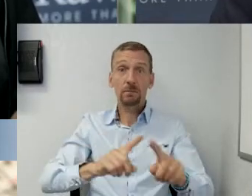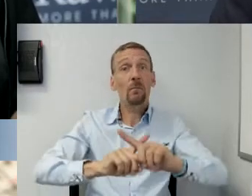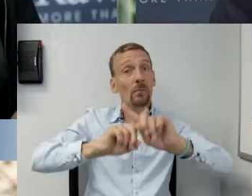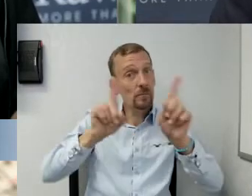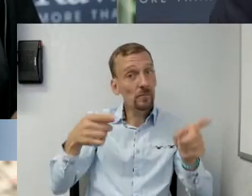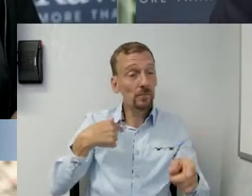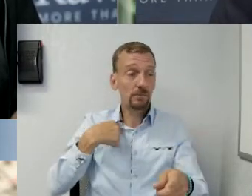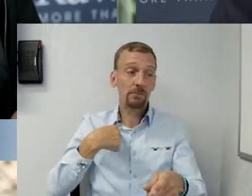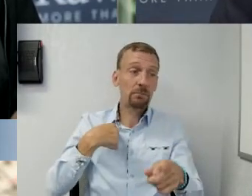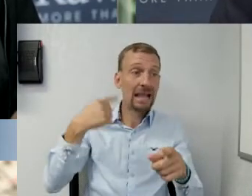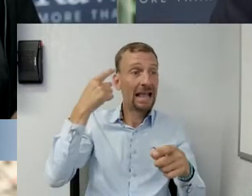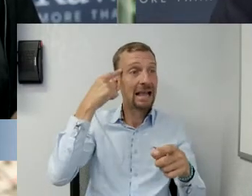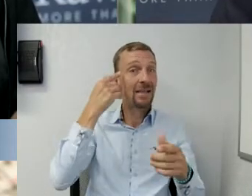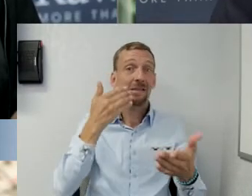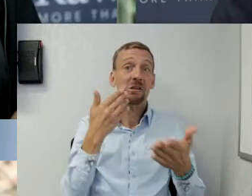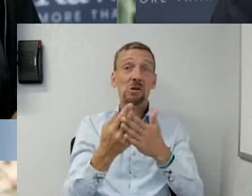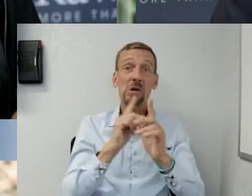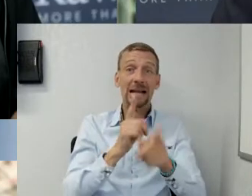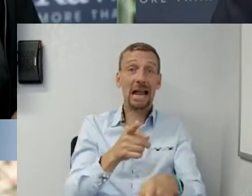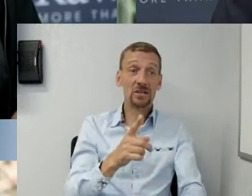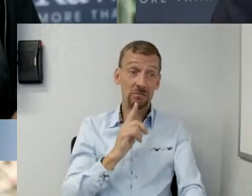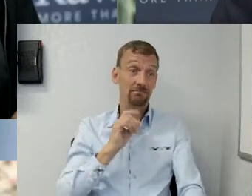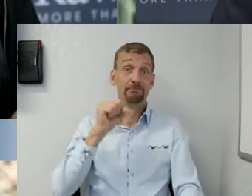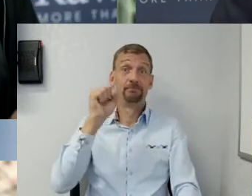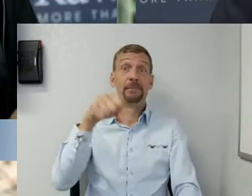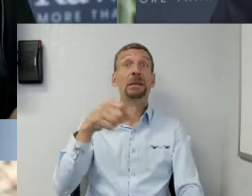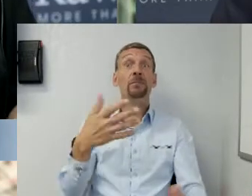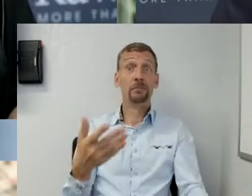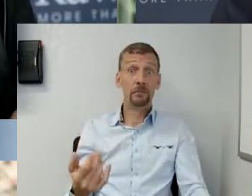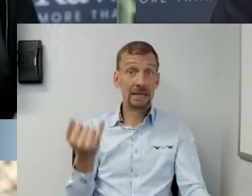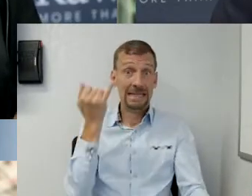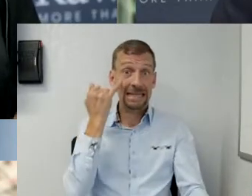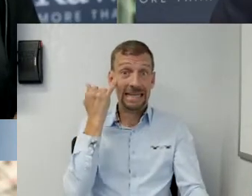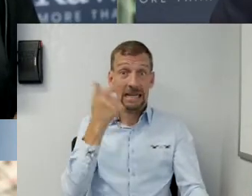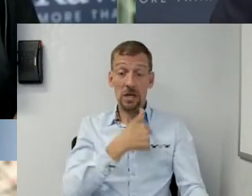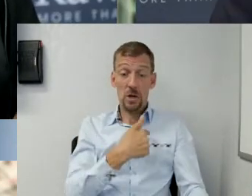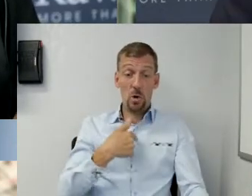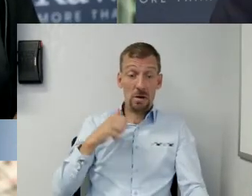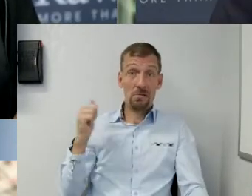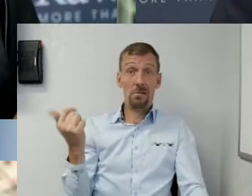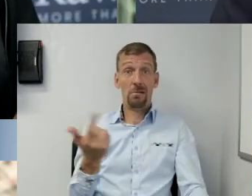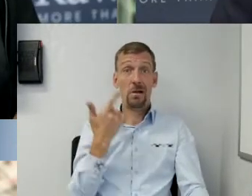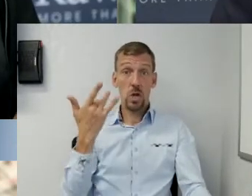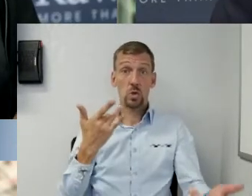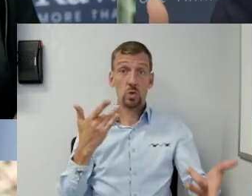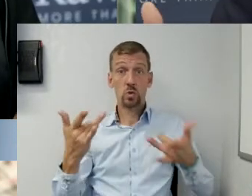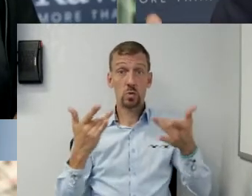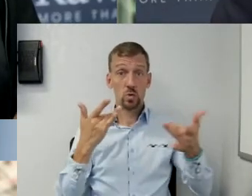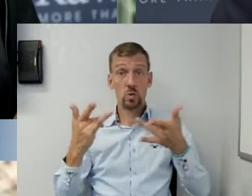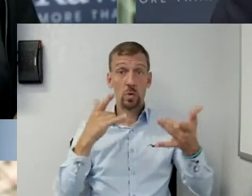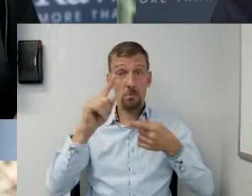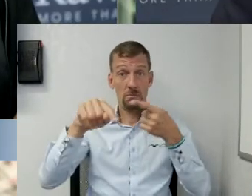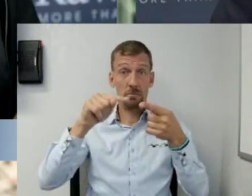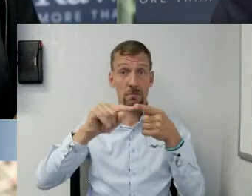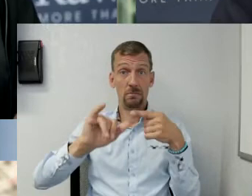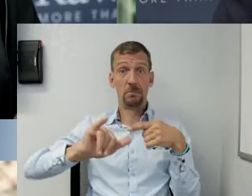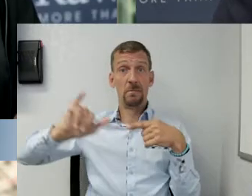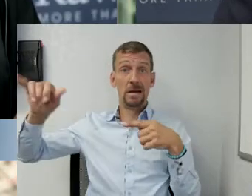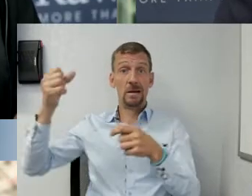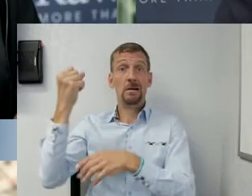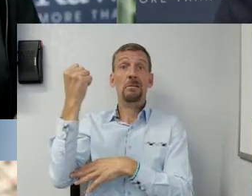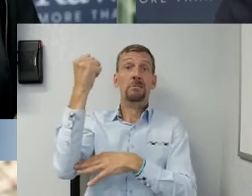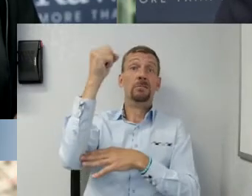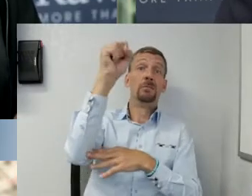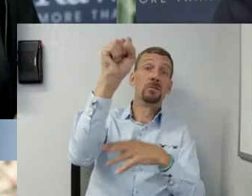the quick answer would be yes. If we were concerned about that